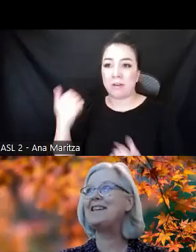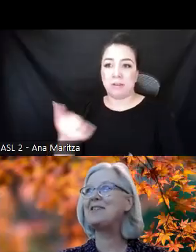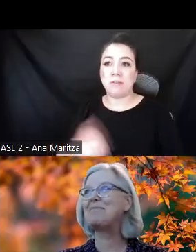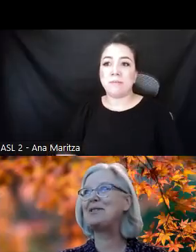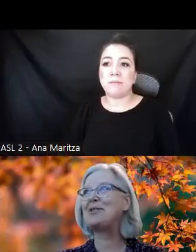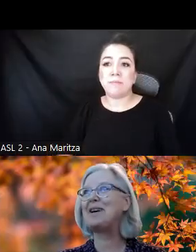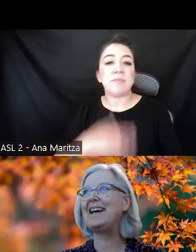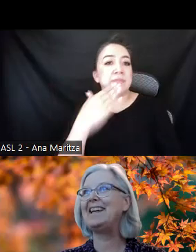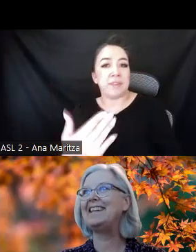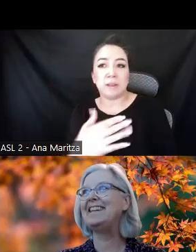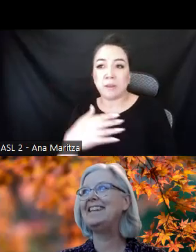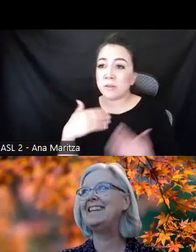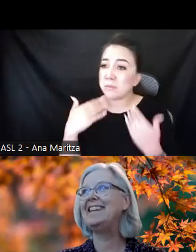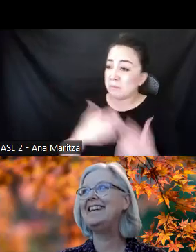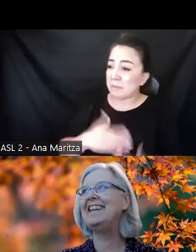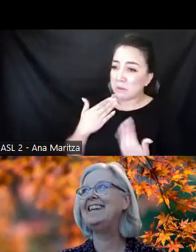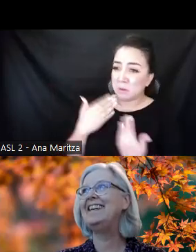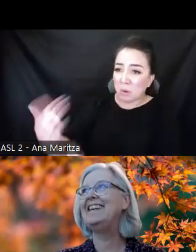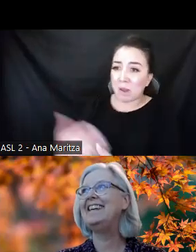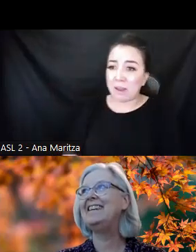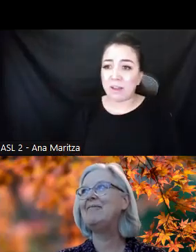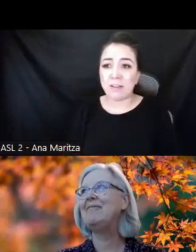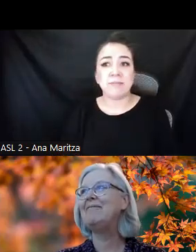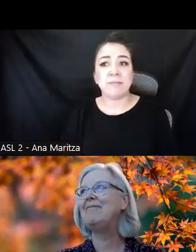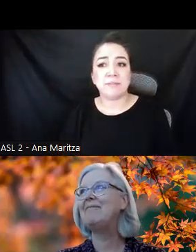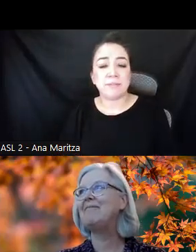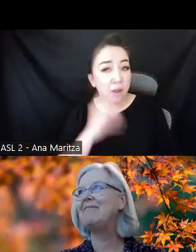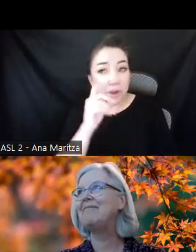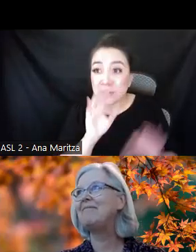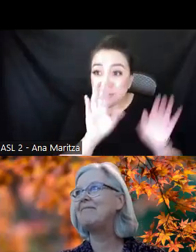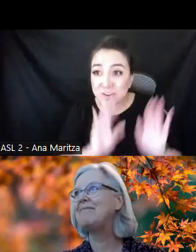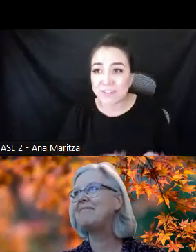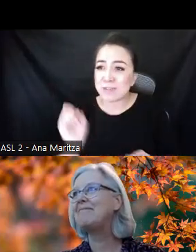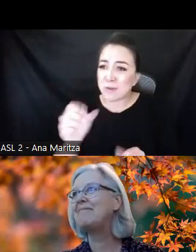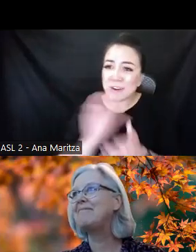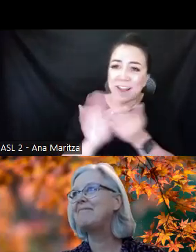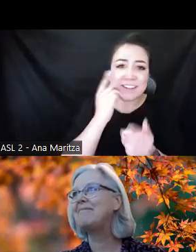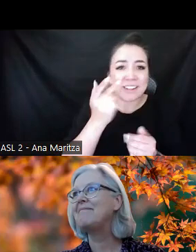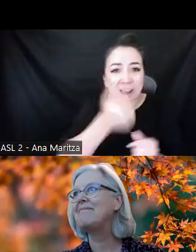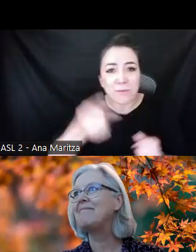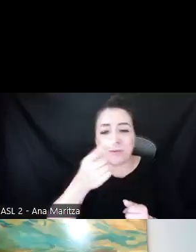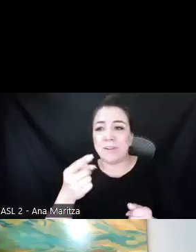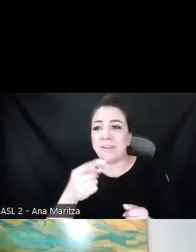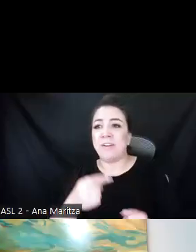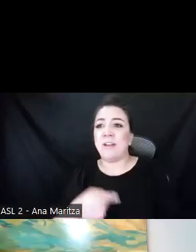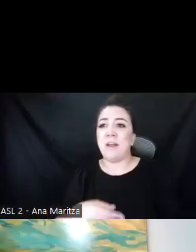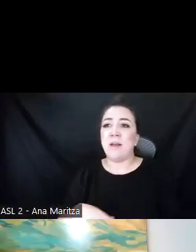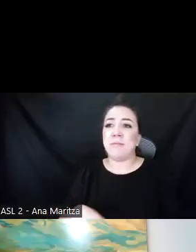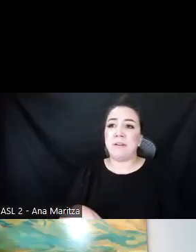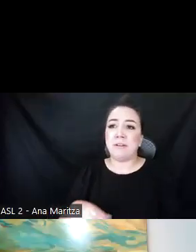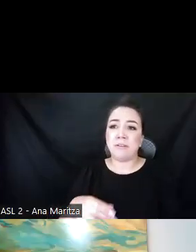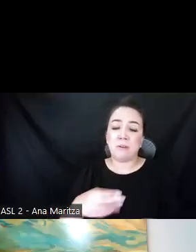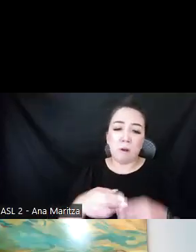And thank you. Please go ahead. Okay, terrific. It's so nice to see everyone. I'm going to call the meeting